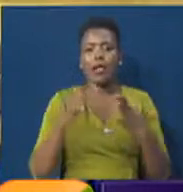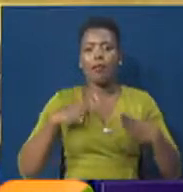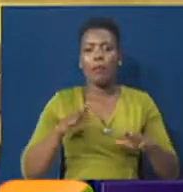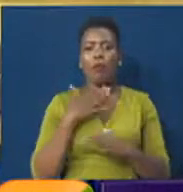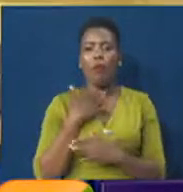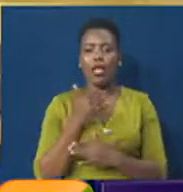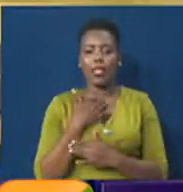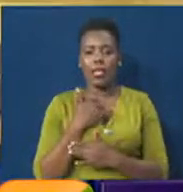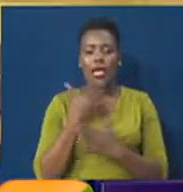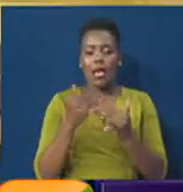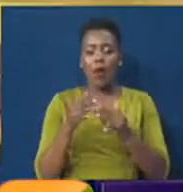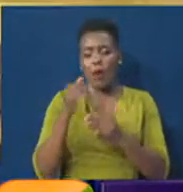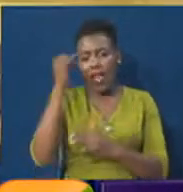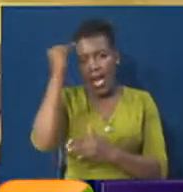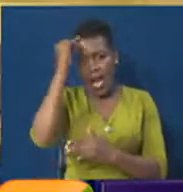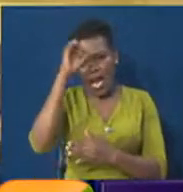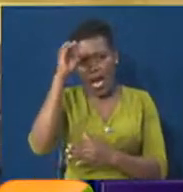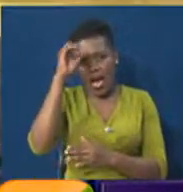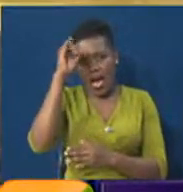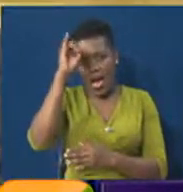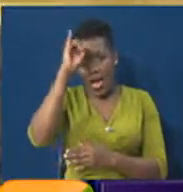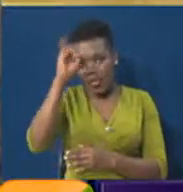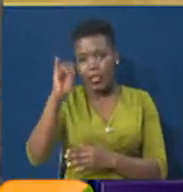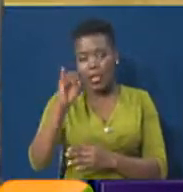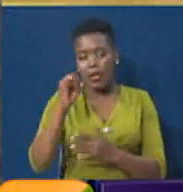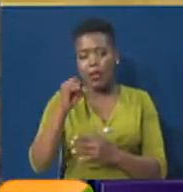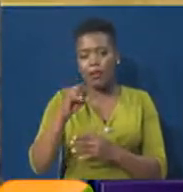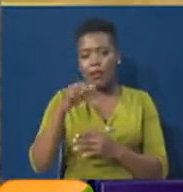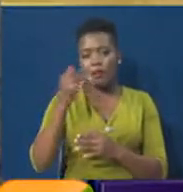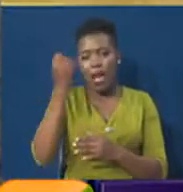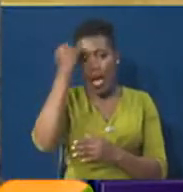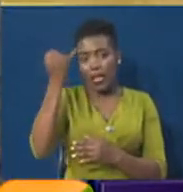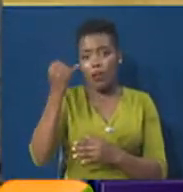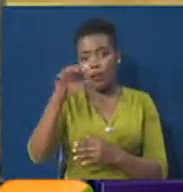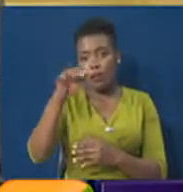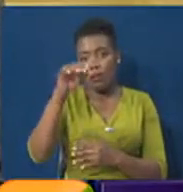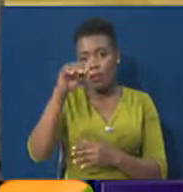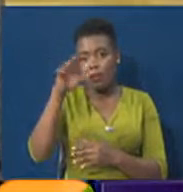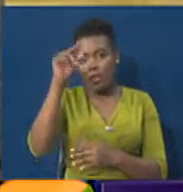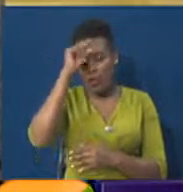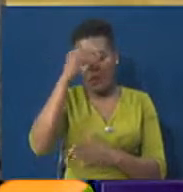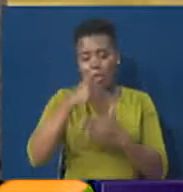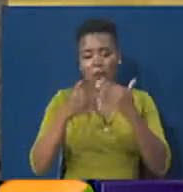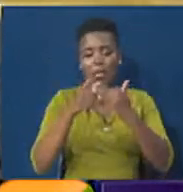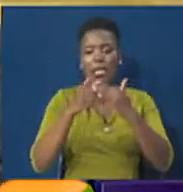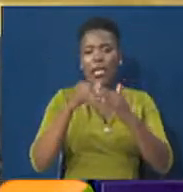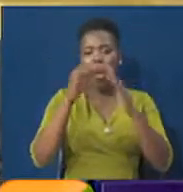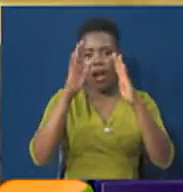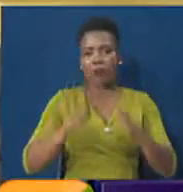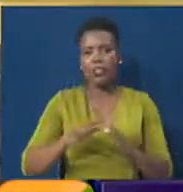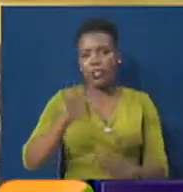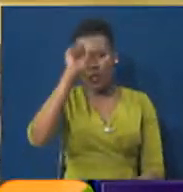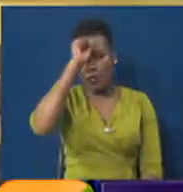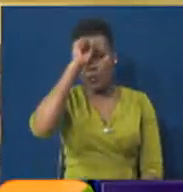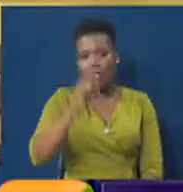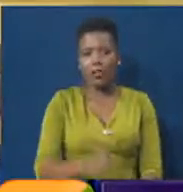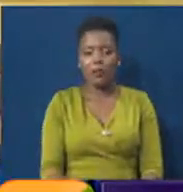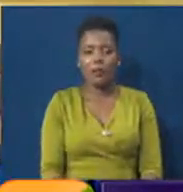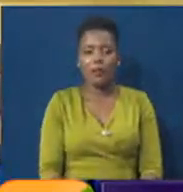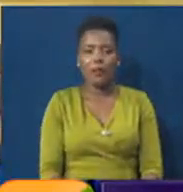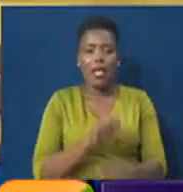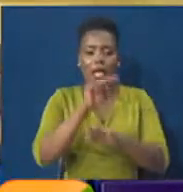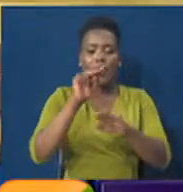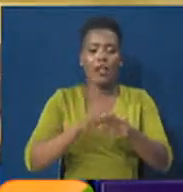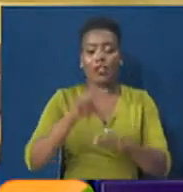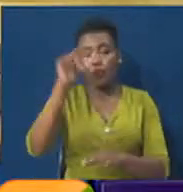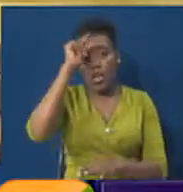that government can build houses is stupid. Number two, housing again is a devolved function. We never envisaged that the national